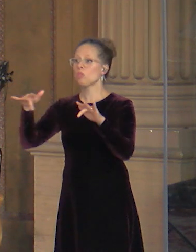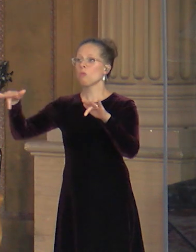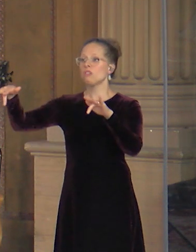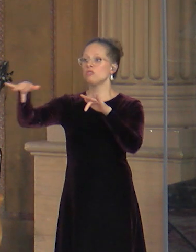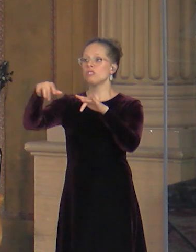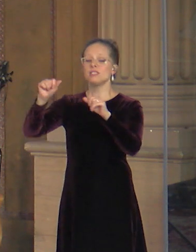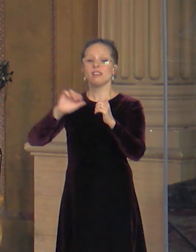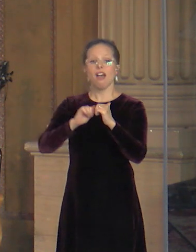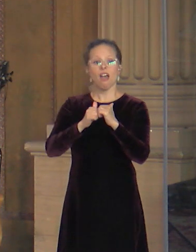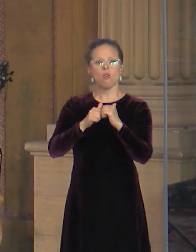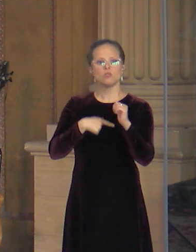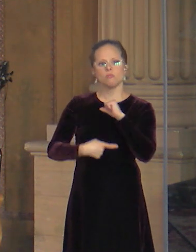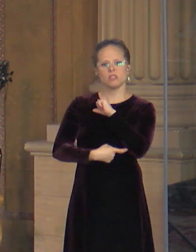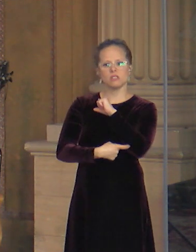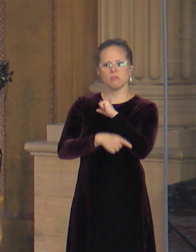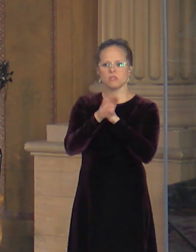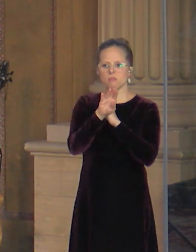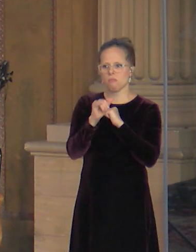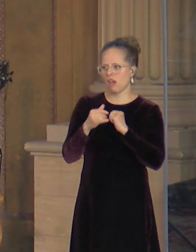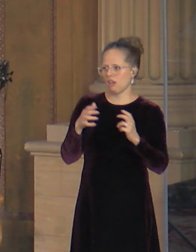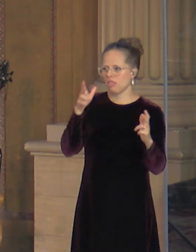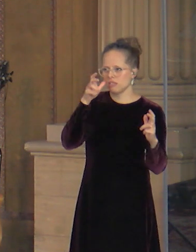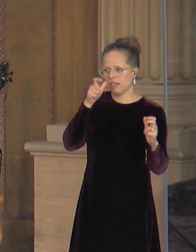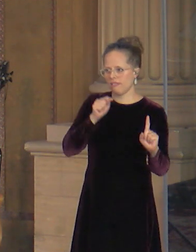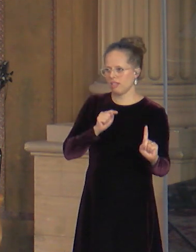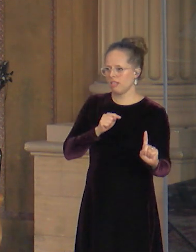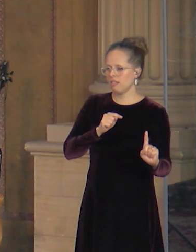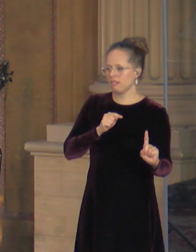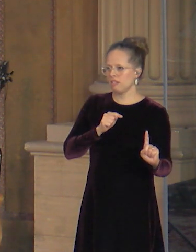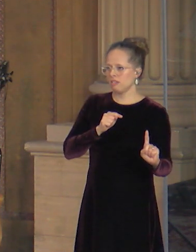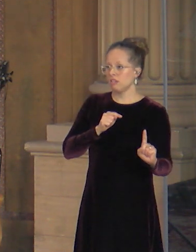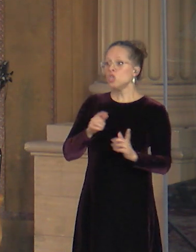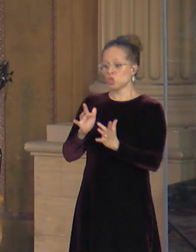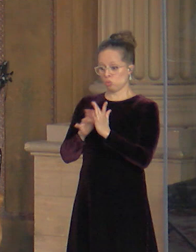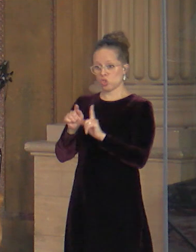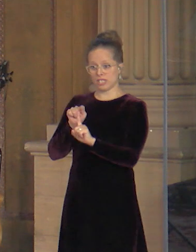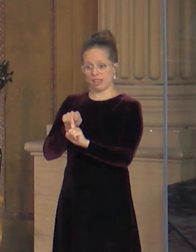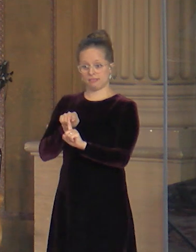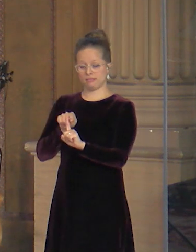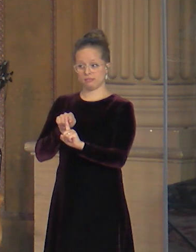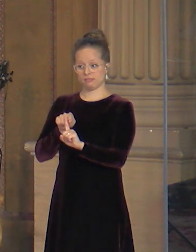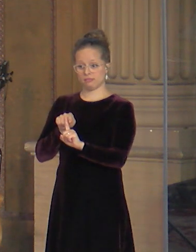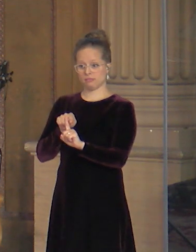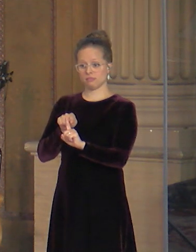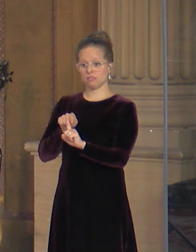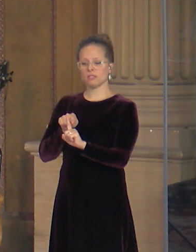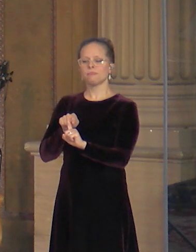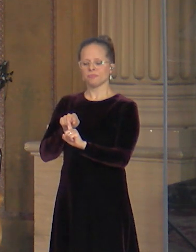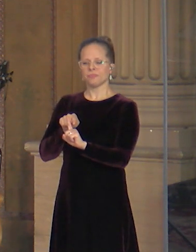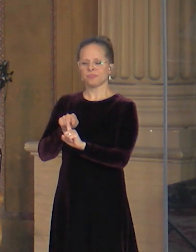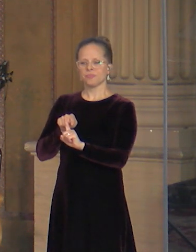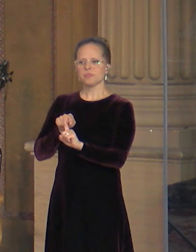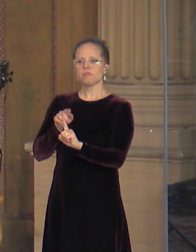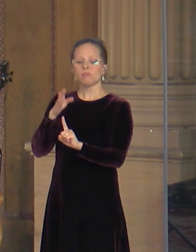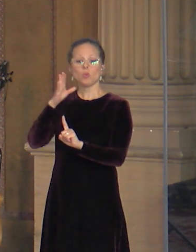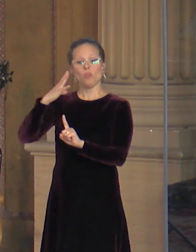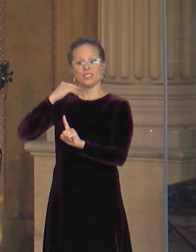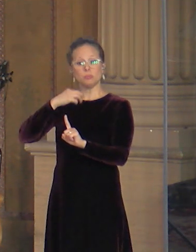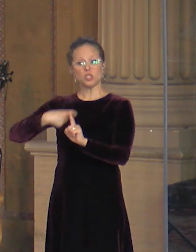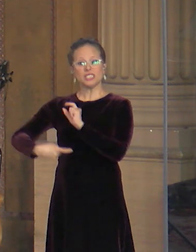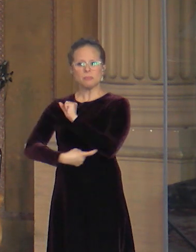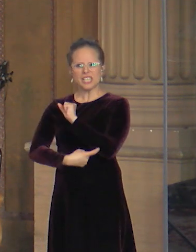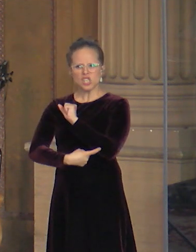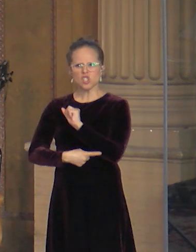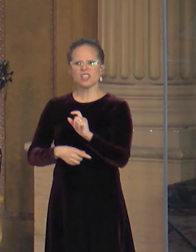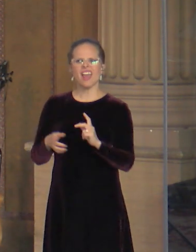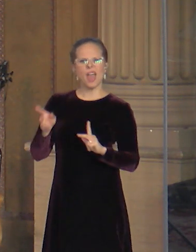devil so Jesus is going to be tested there and this is the test the question that we that they're going to try to answer about Jesus here is is this